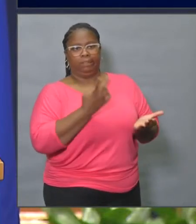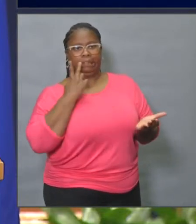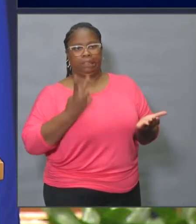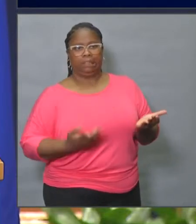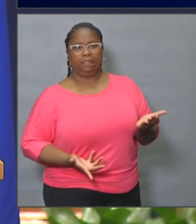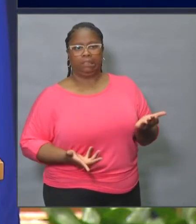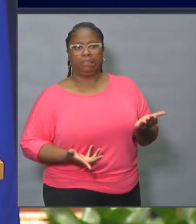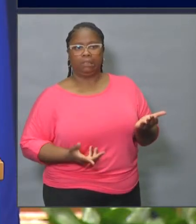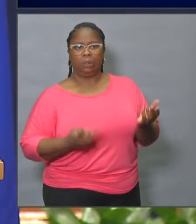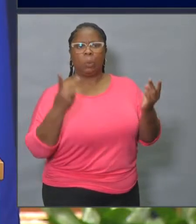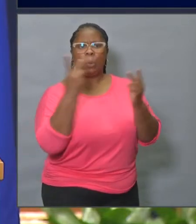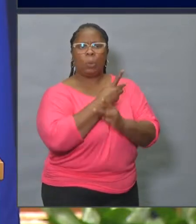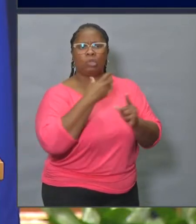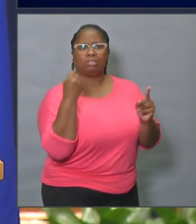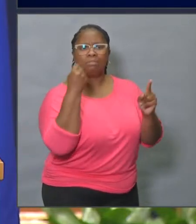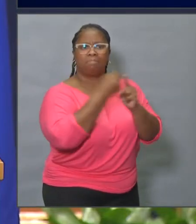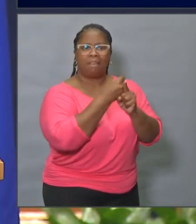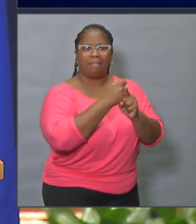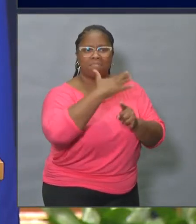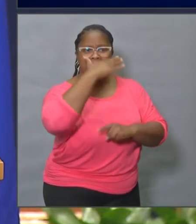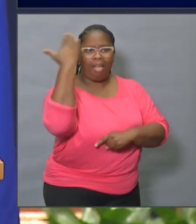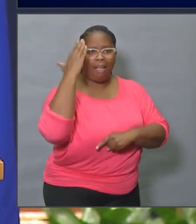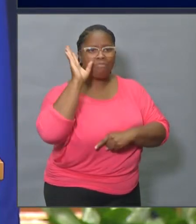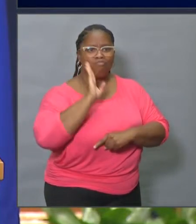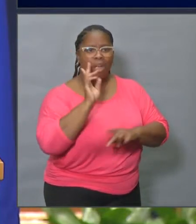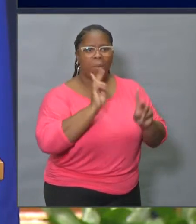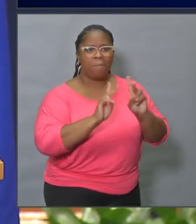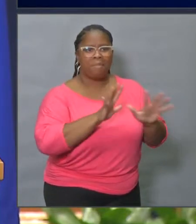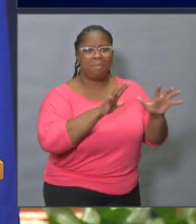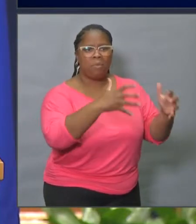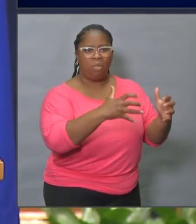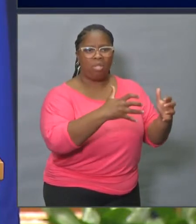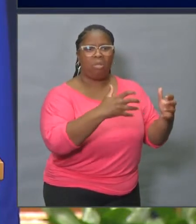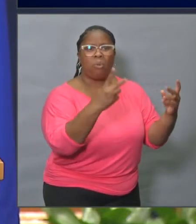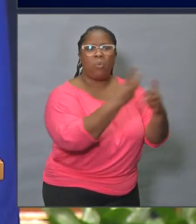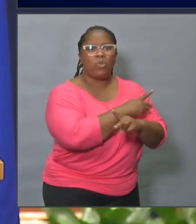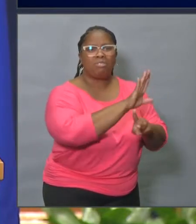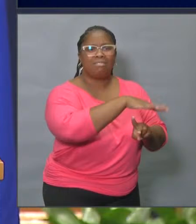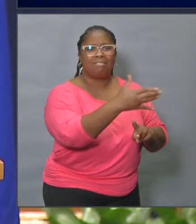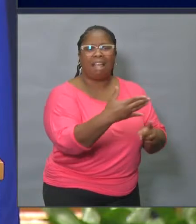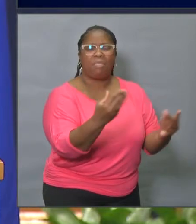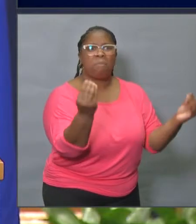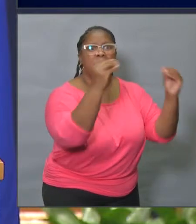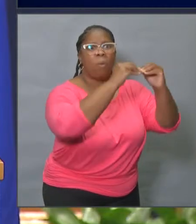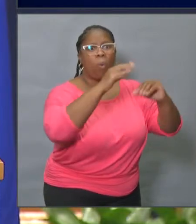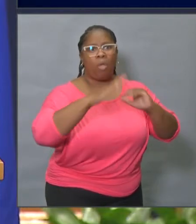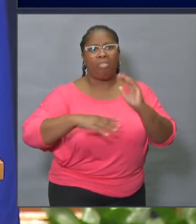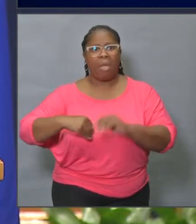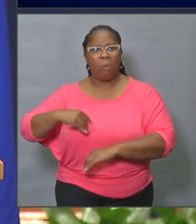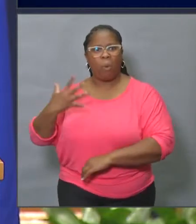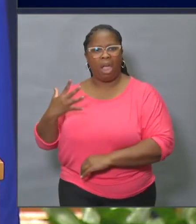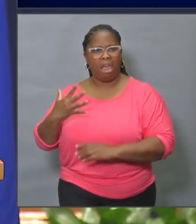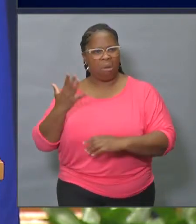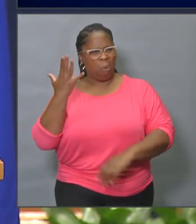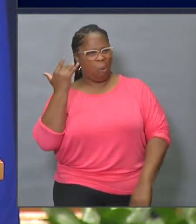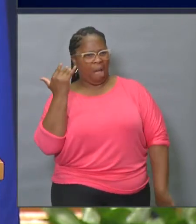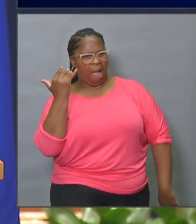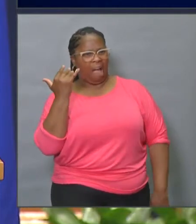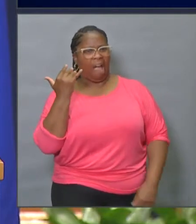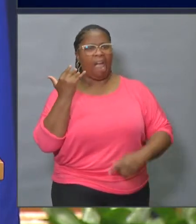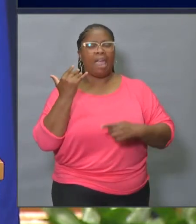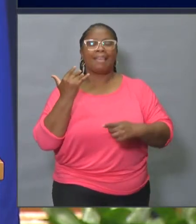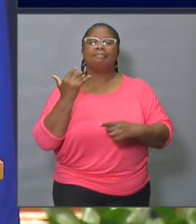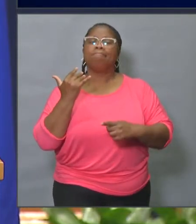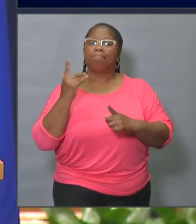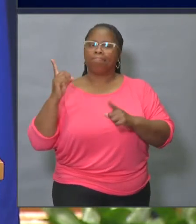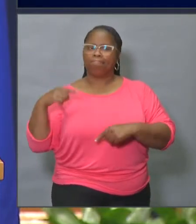from COVID-19 among Black and brown people is an indication of the impact of racism and discrimination on health and